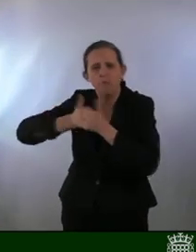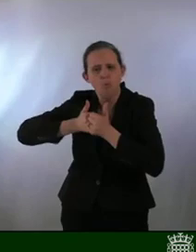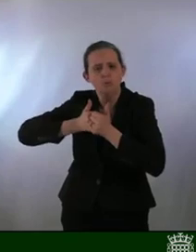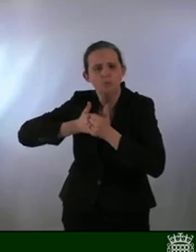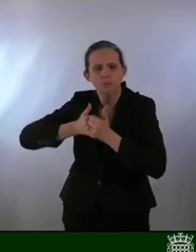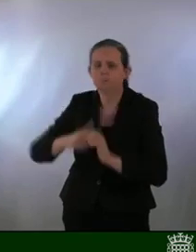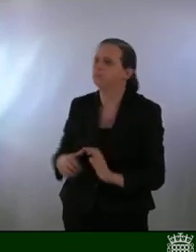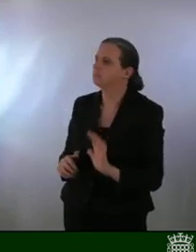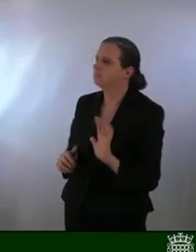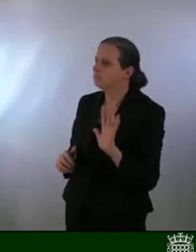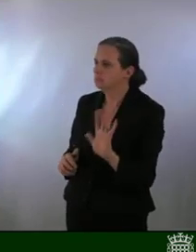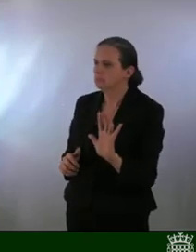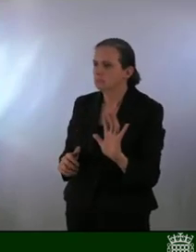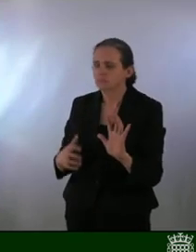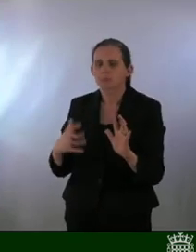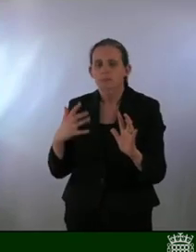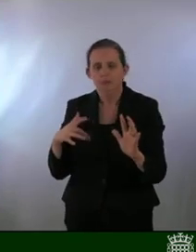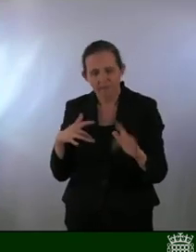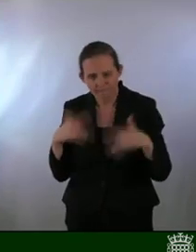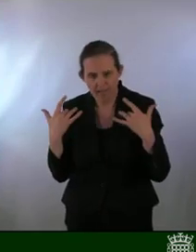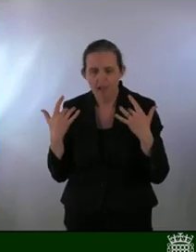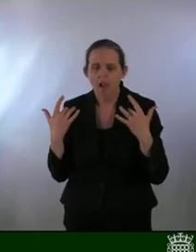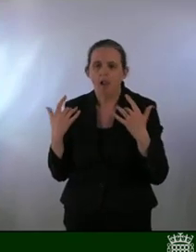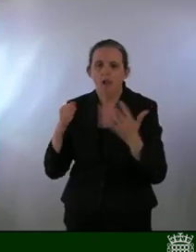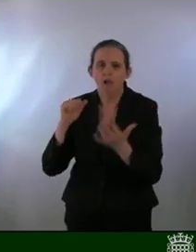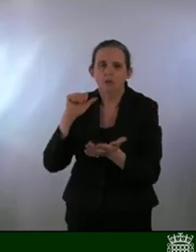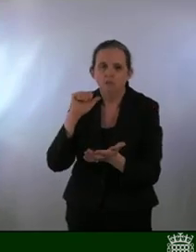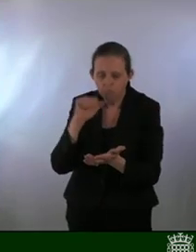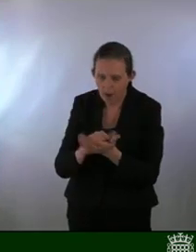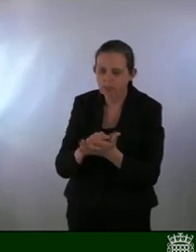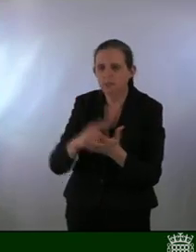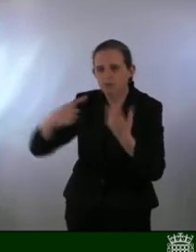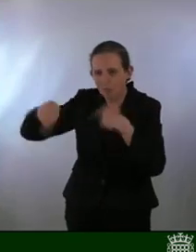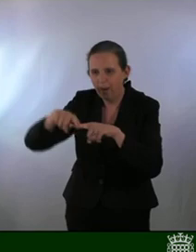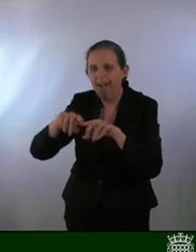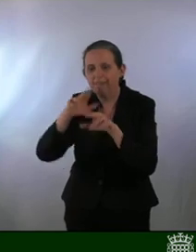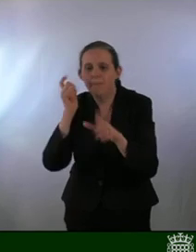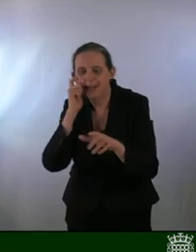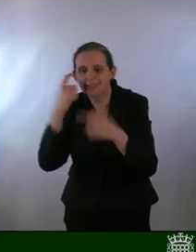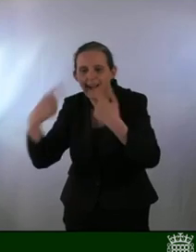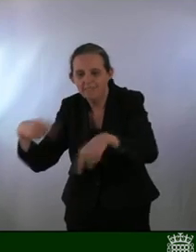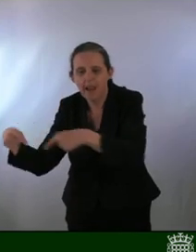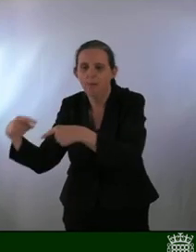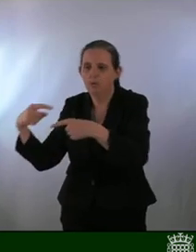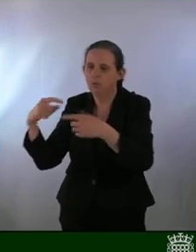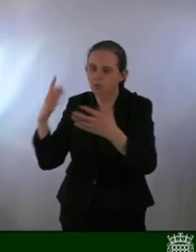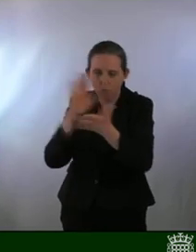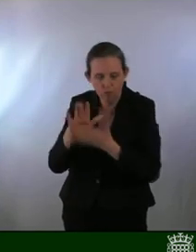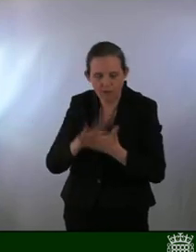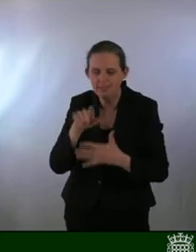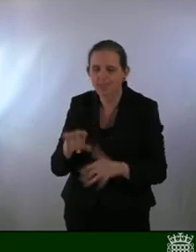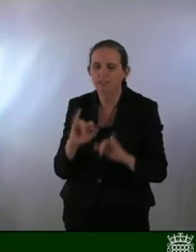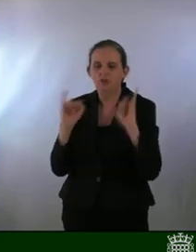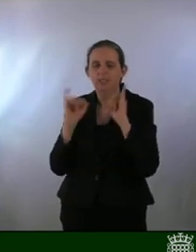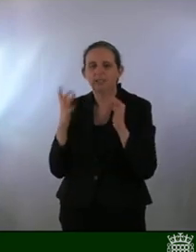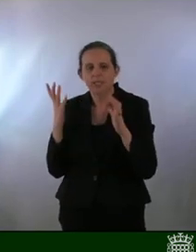it's the right way to go, to make sure that private sector capacity available to address this crisis, yes, and it's a matter of all